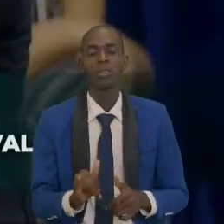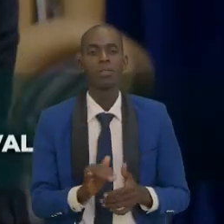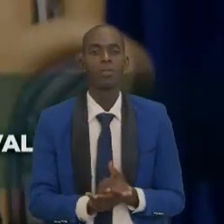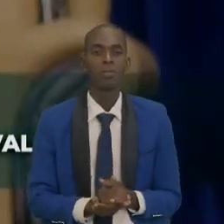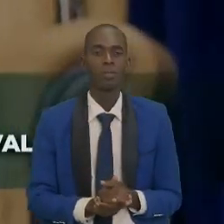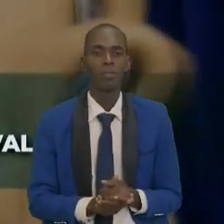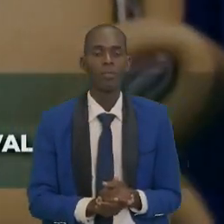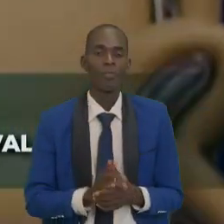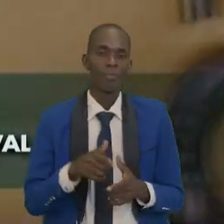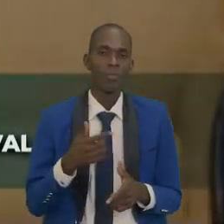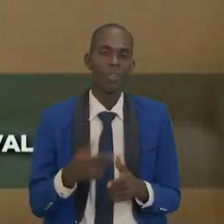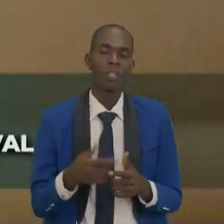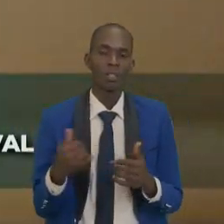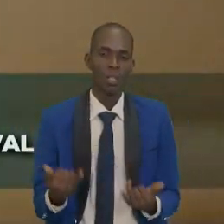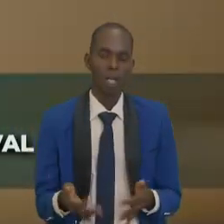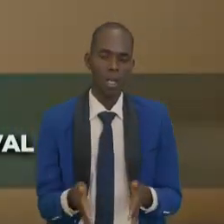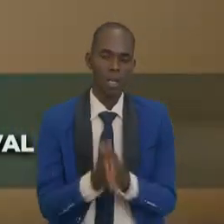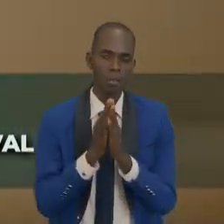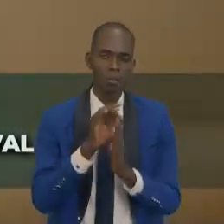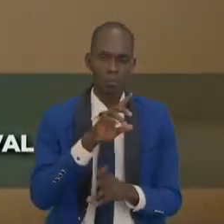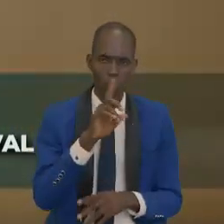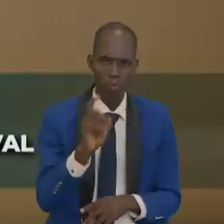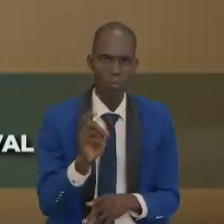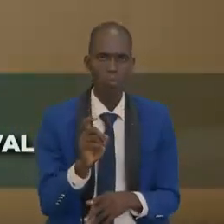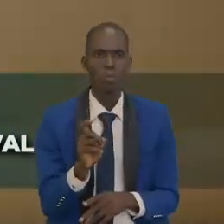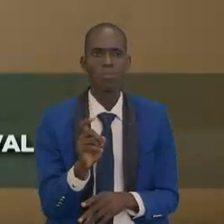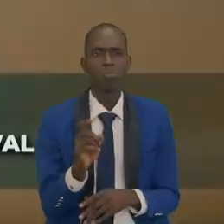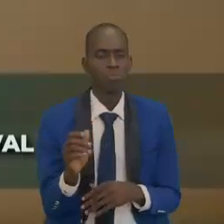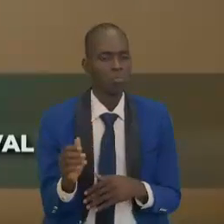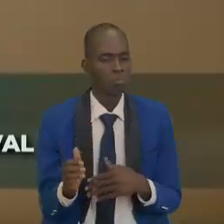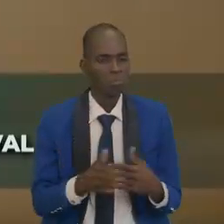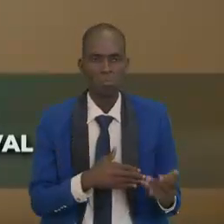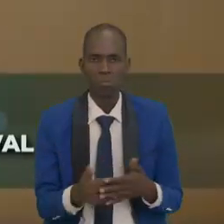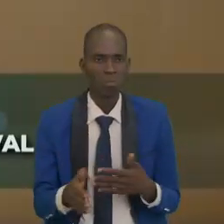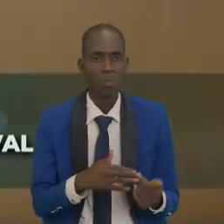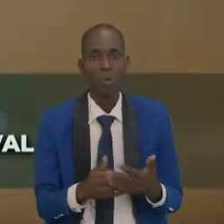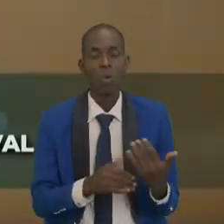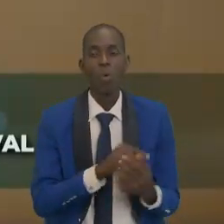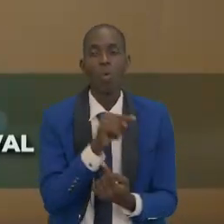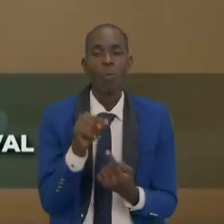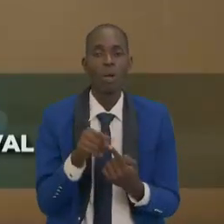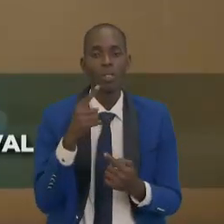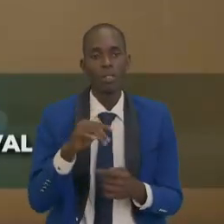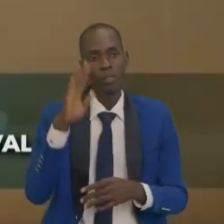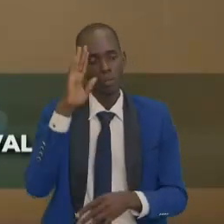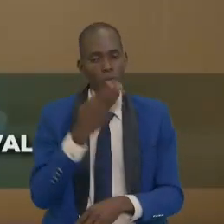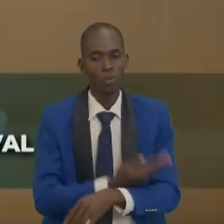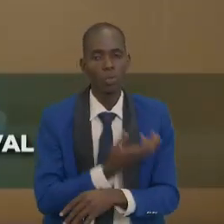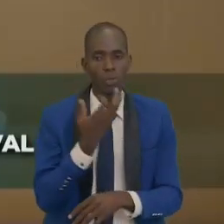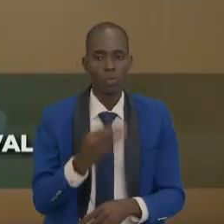then he asked a question he said never the layers when the son of man comes